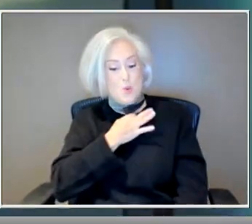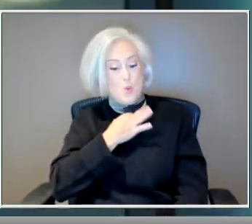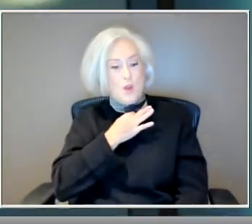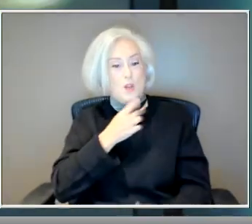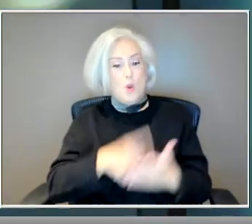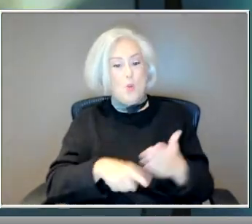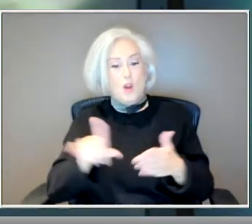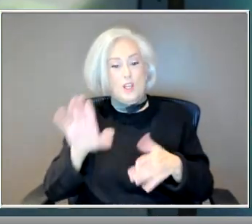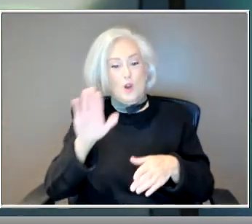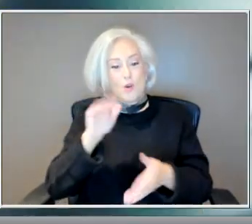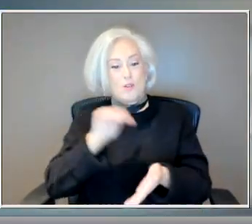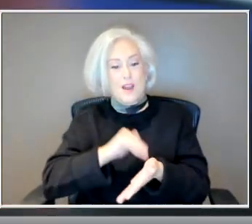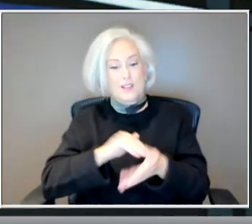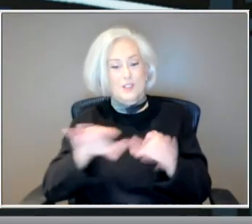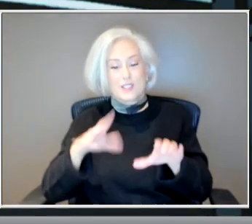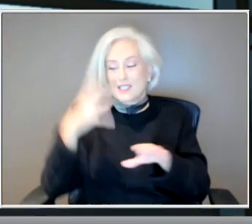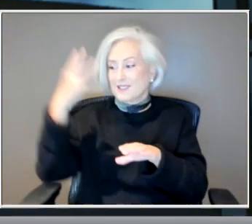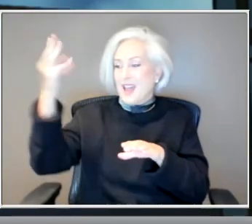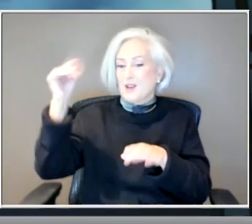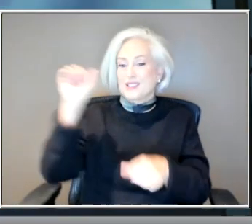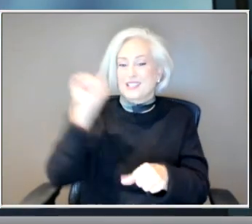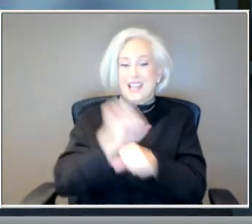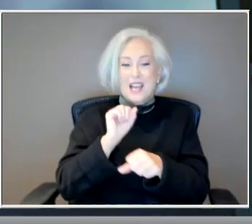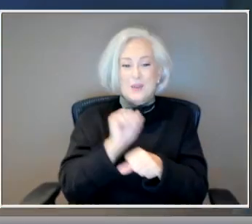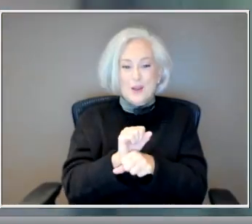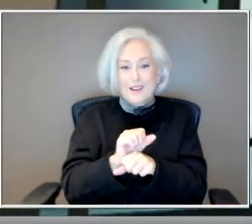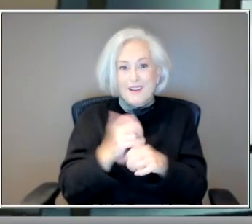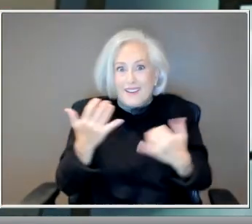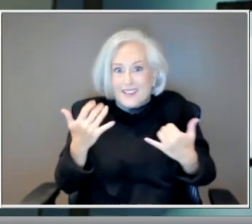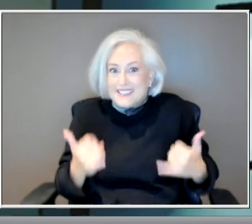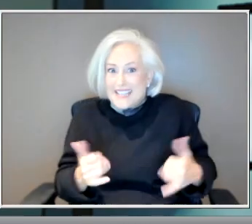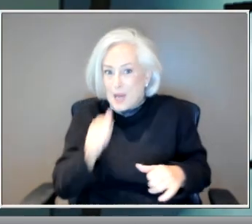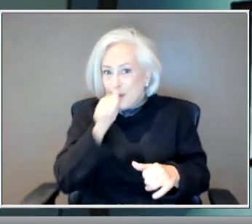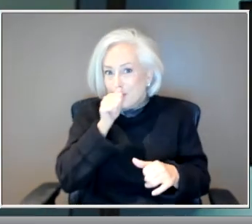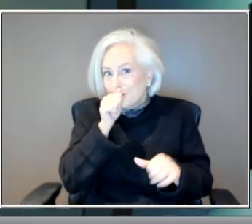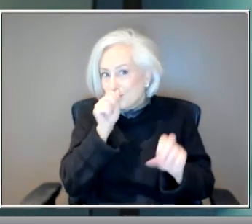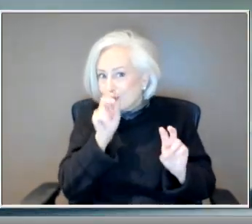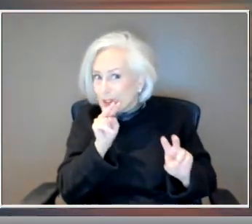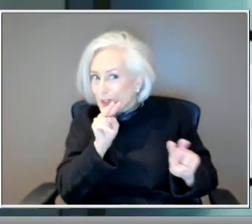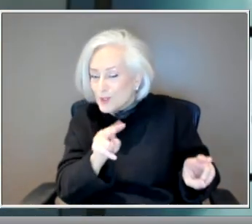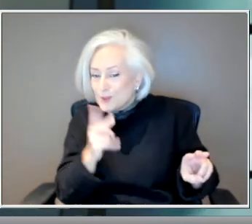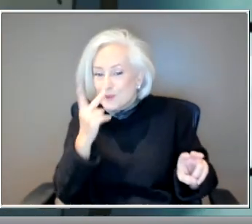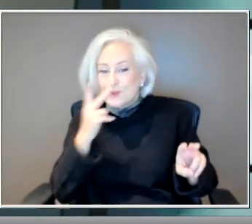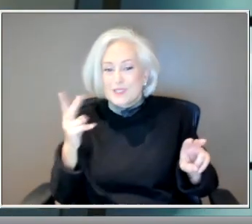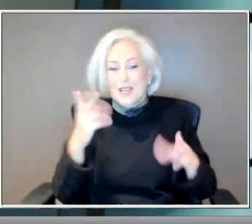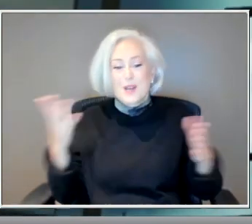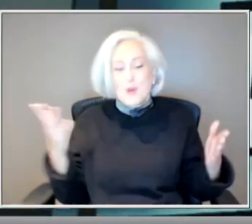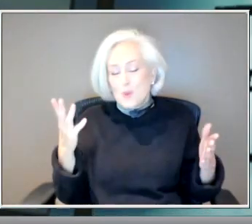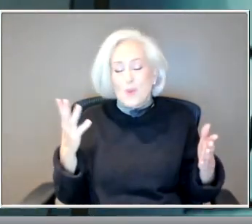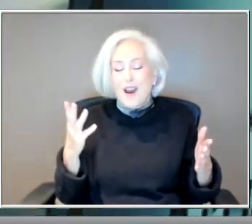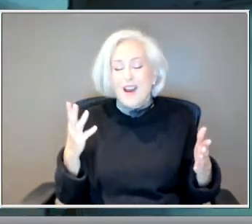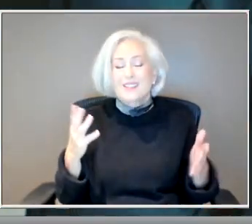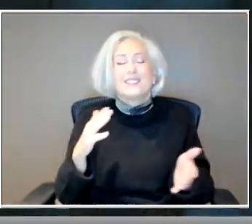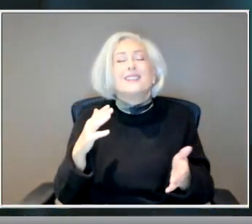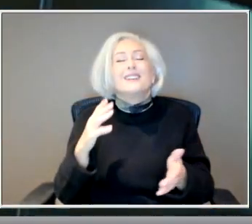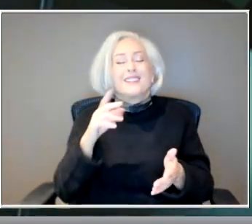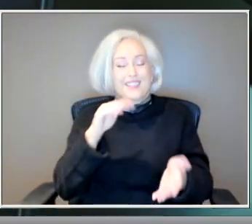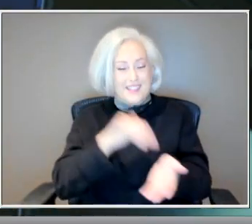work? Now for a secret look into the guardians of healthcare at the University of Kansas Health System. Let's